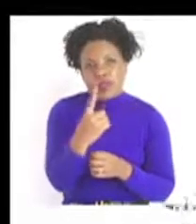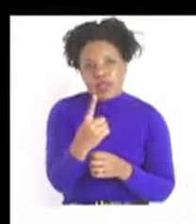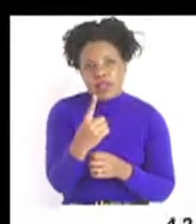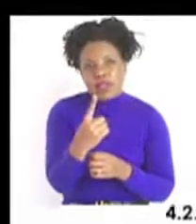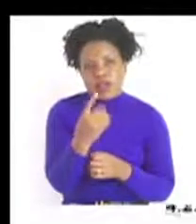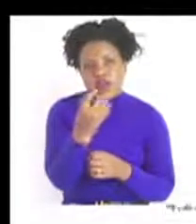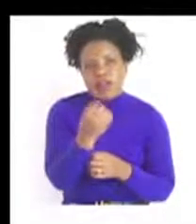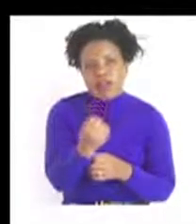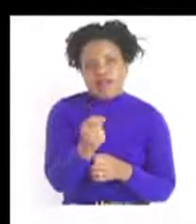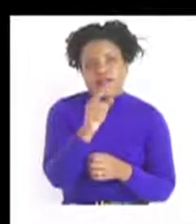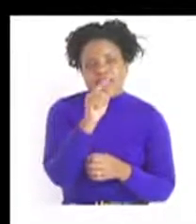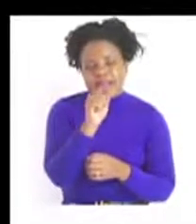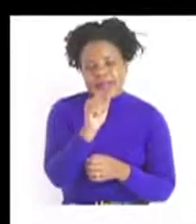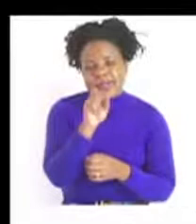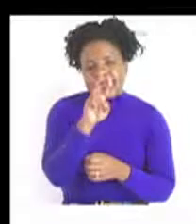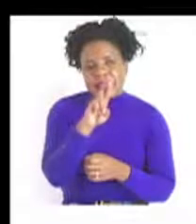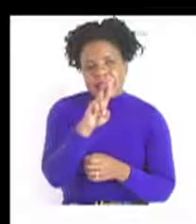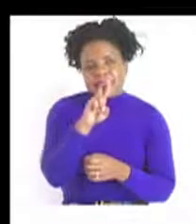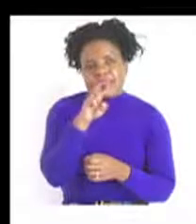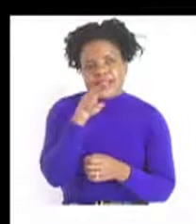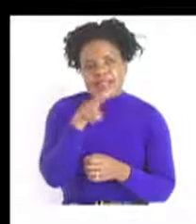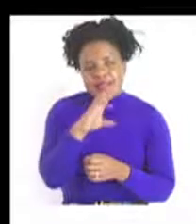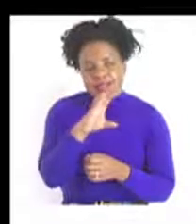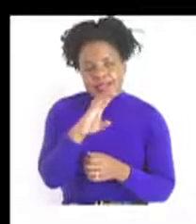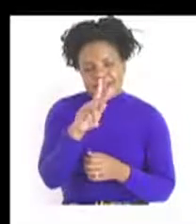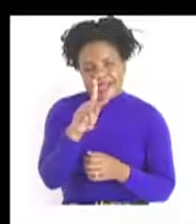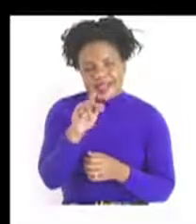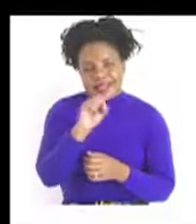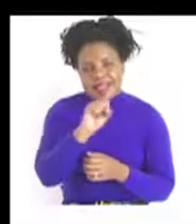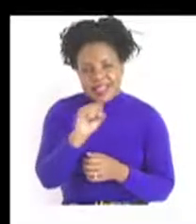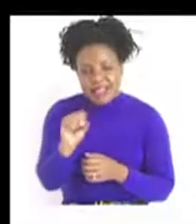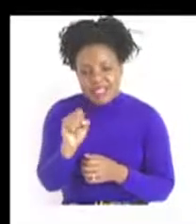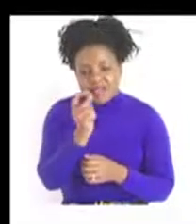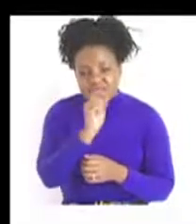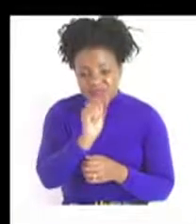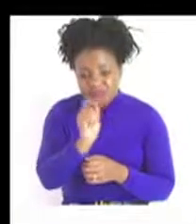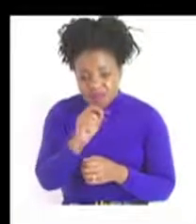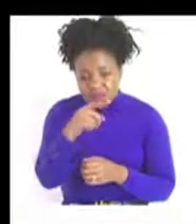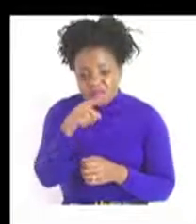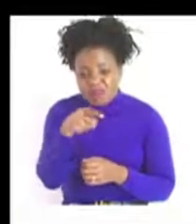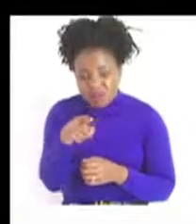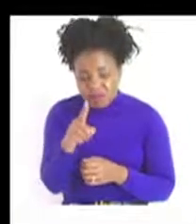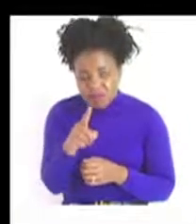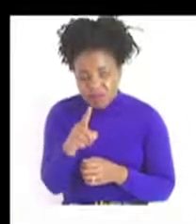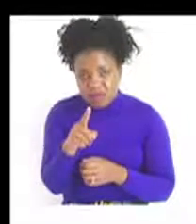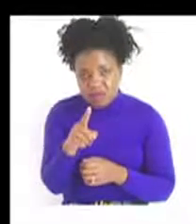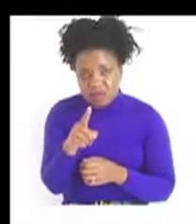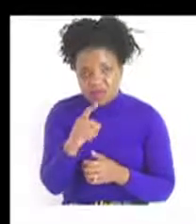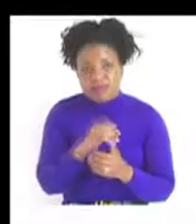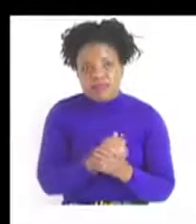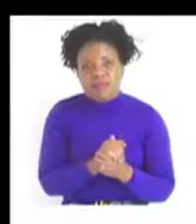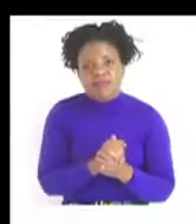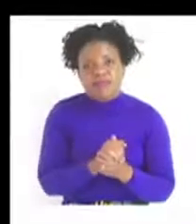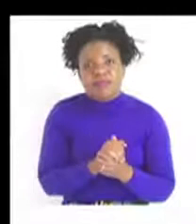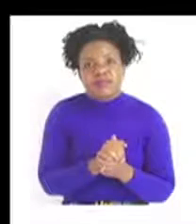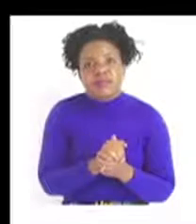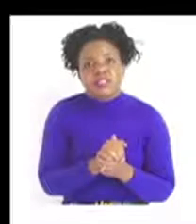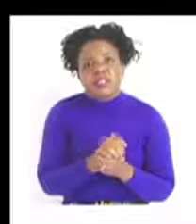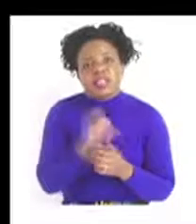4.1, 4 trucks transported the valuable medicine. So for A, we have